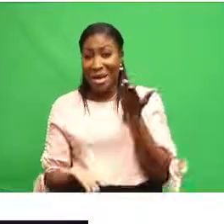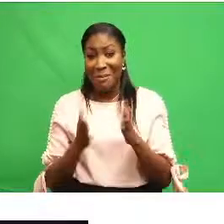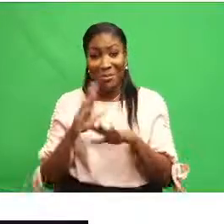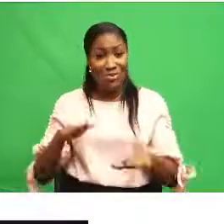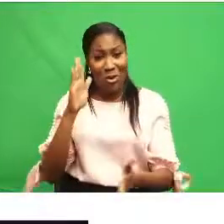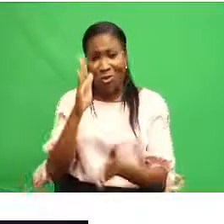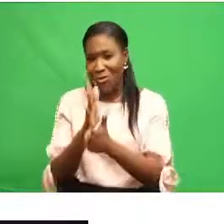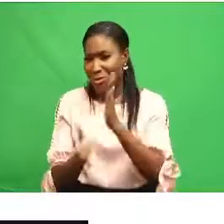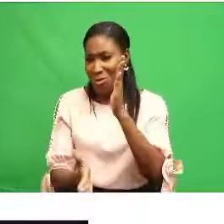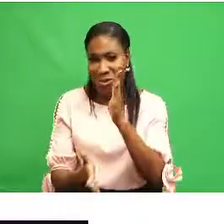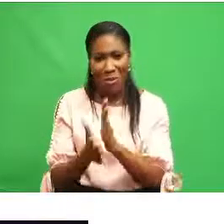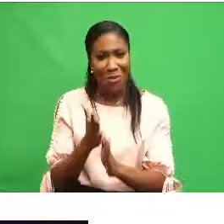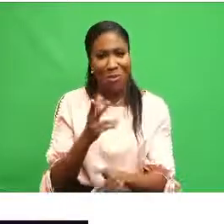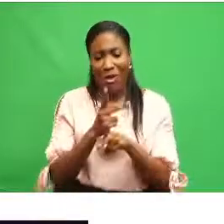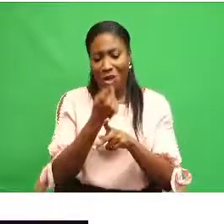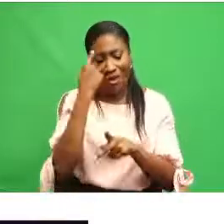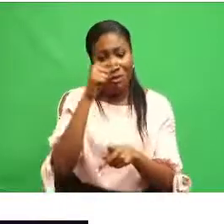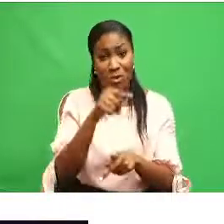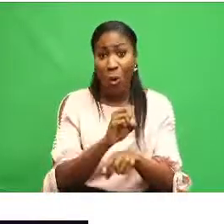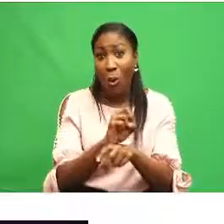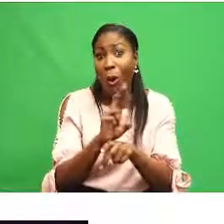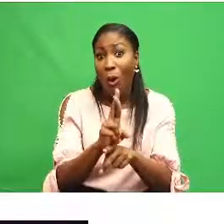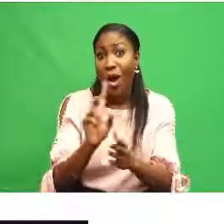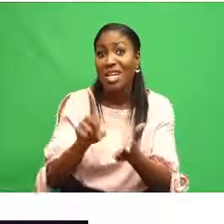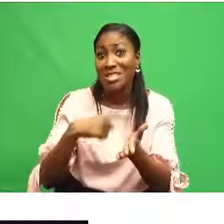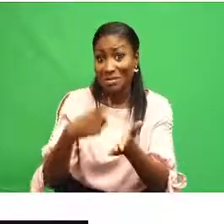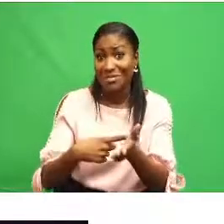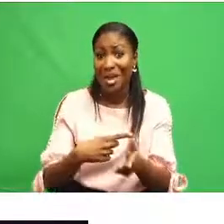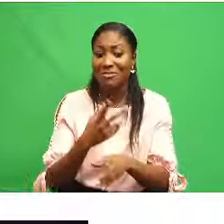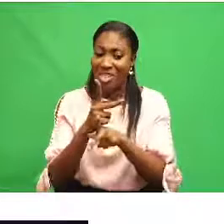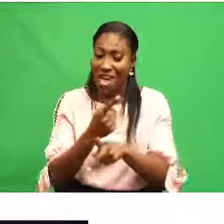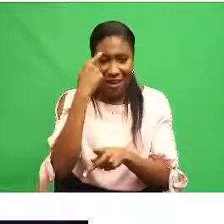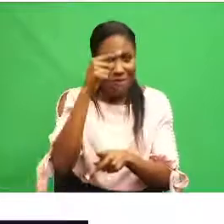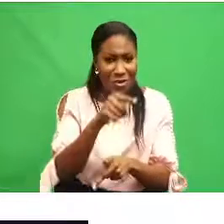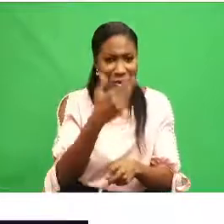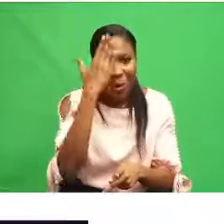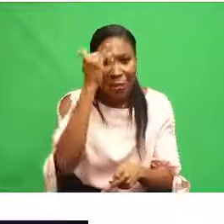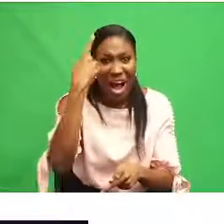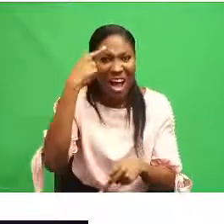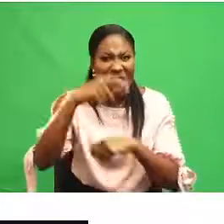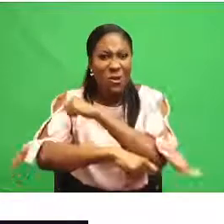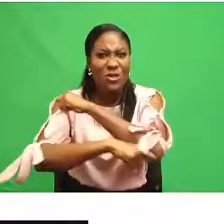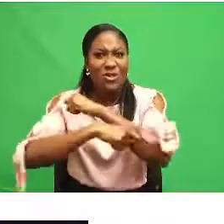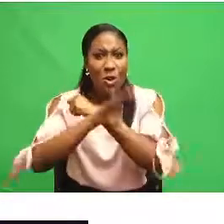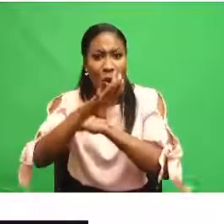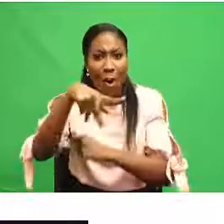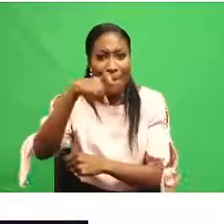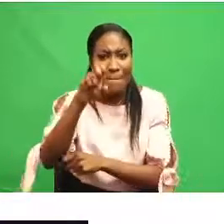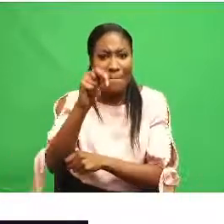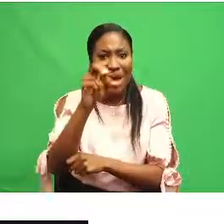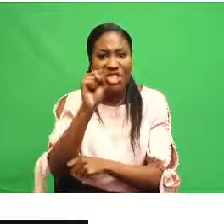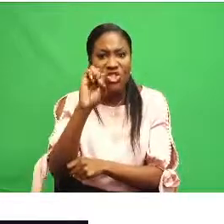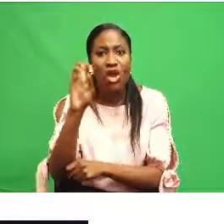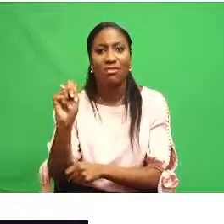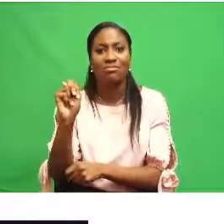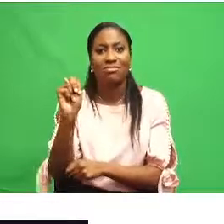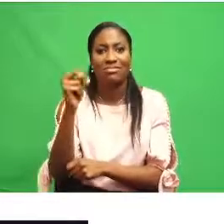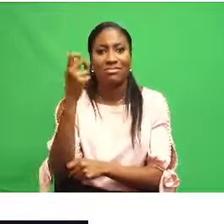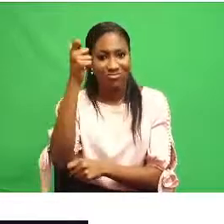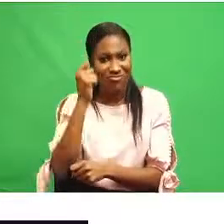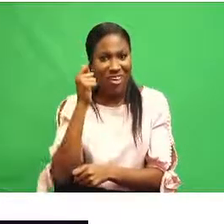their own agendas, not to help you as the senior citizen, the one with the senior citizen's pension grant, but to help